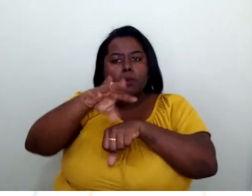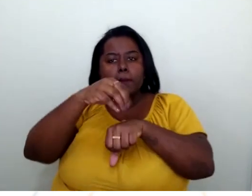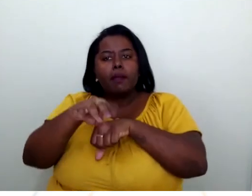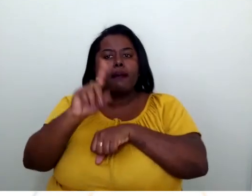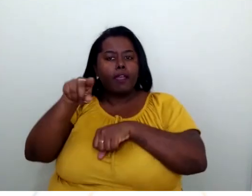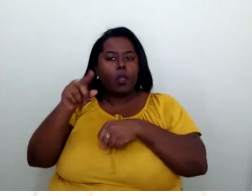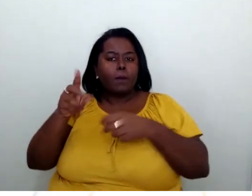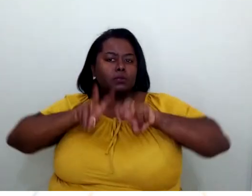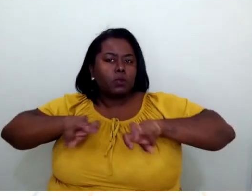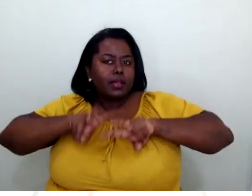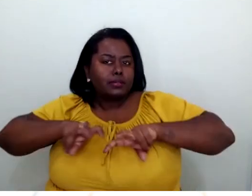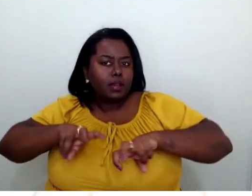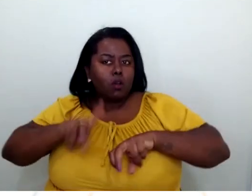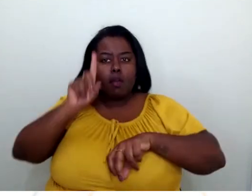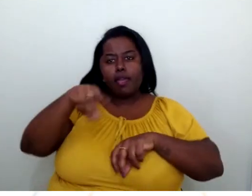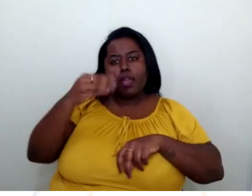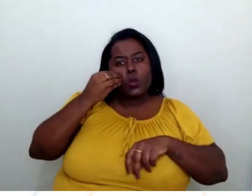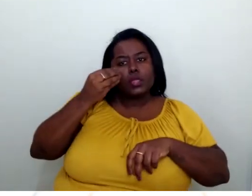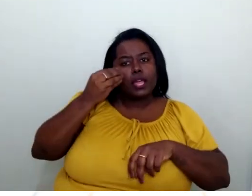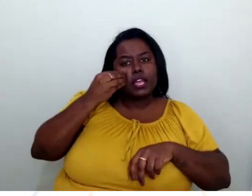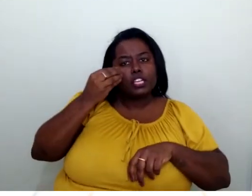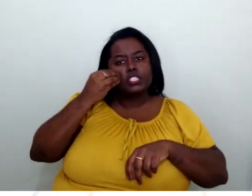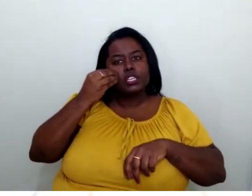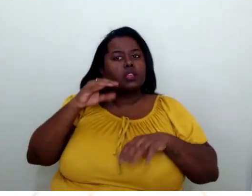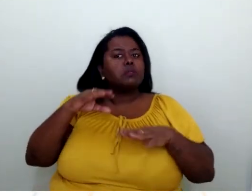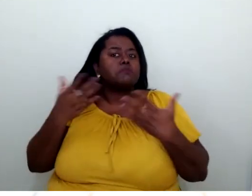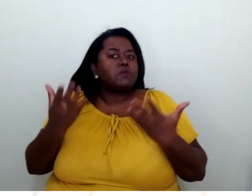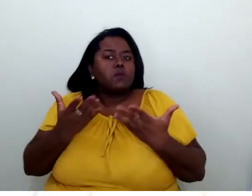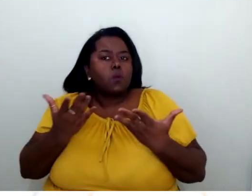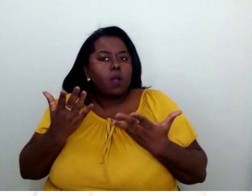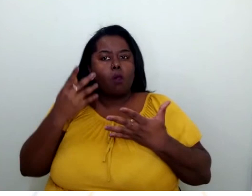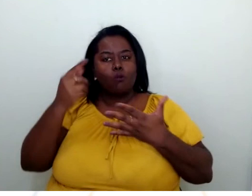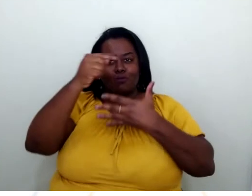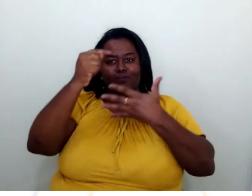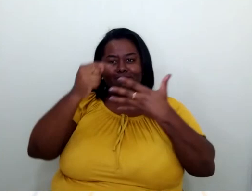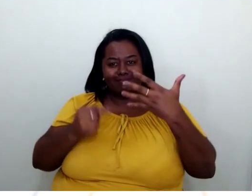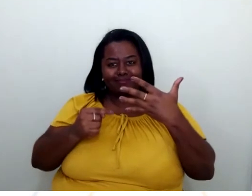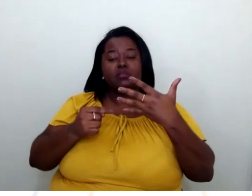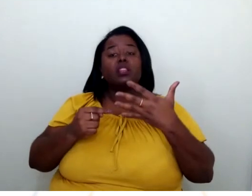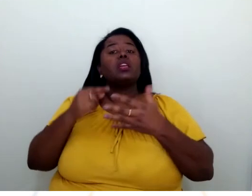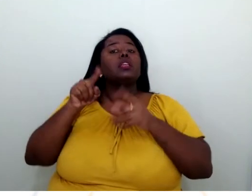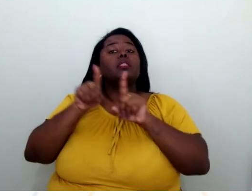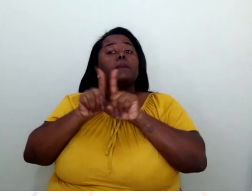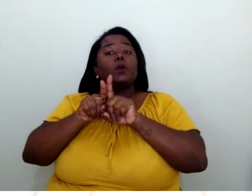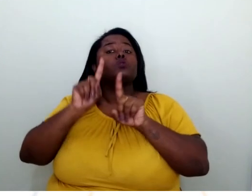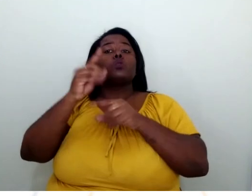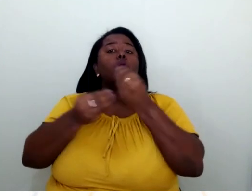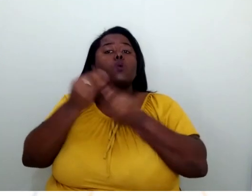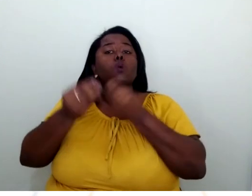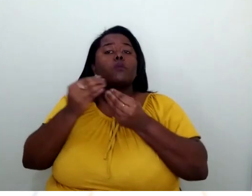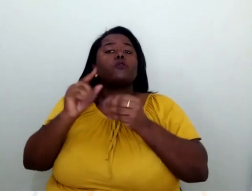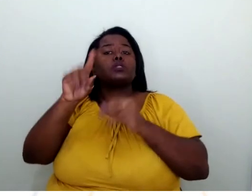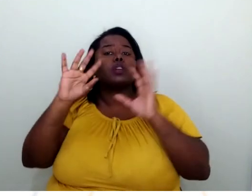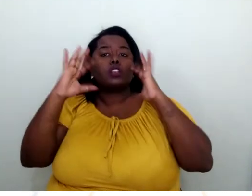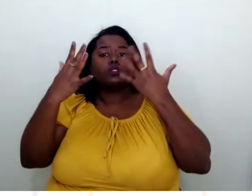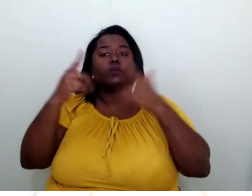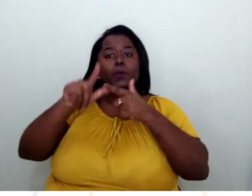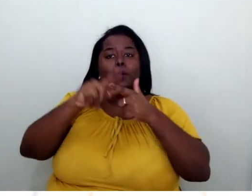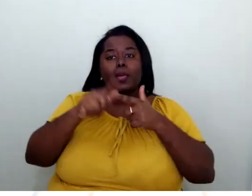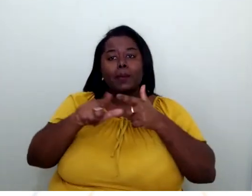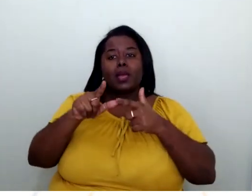instruction or leadership. This is the 3rd R of Dennis Littke's idea of engagement. It's